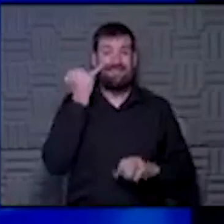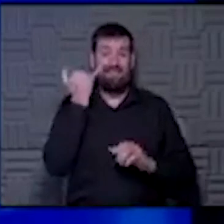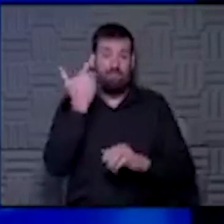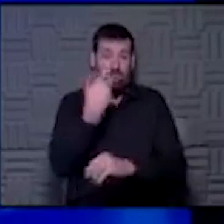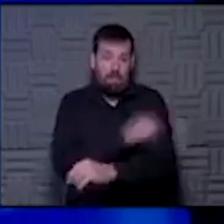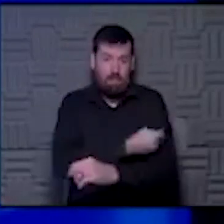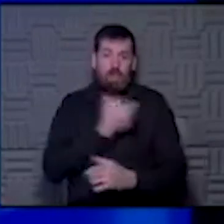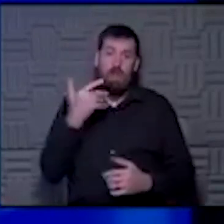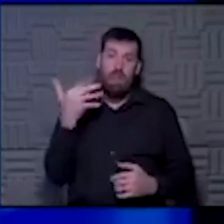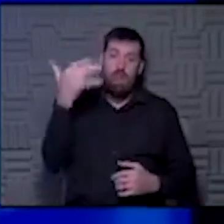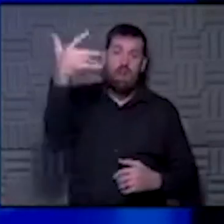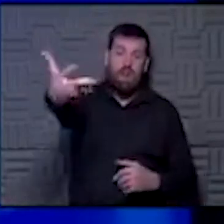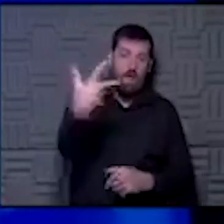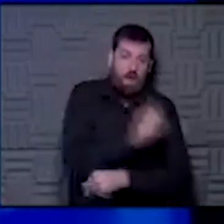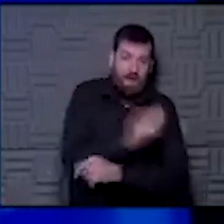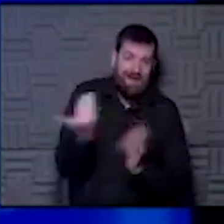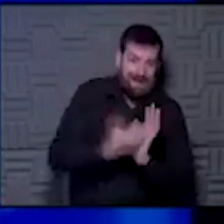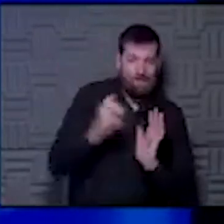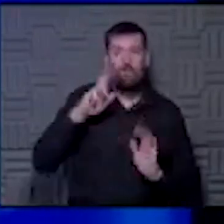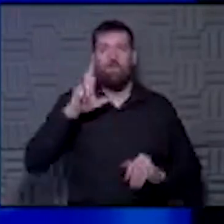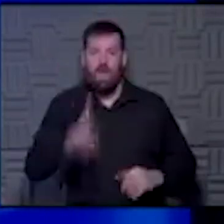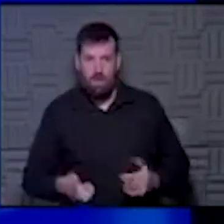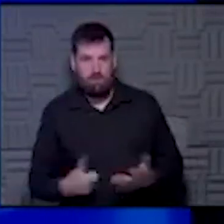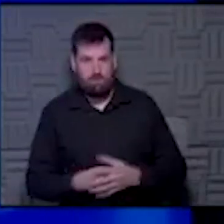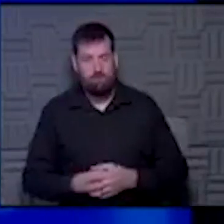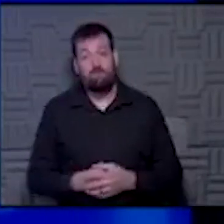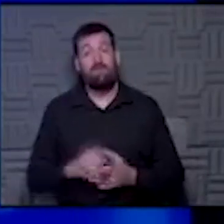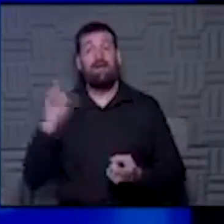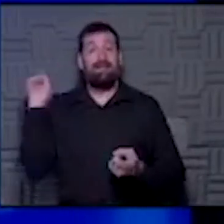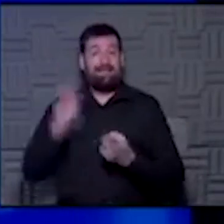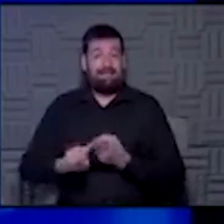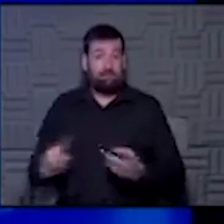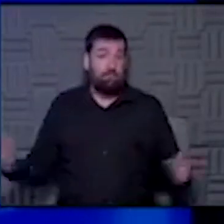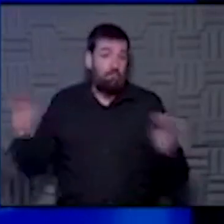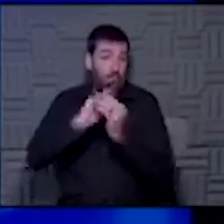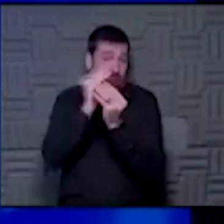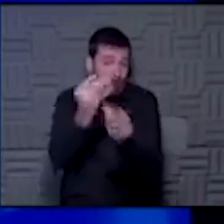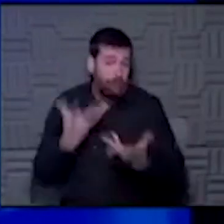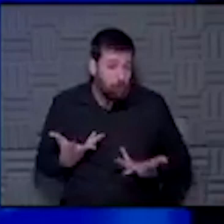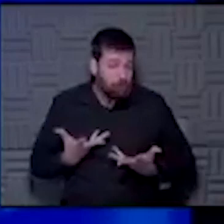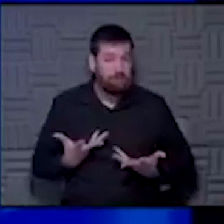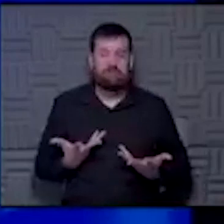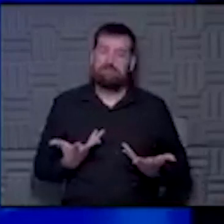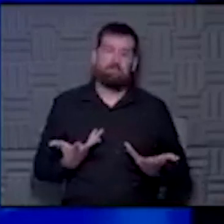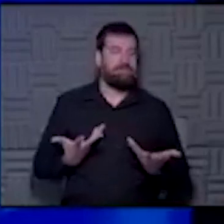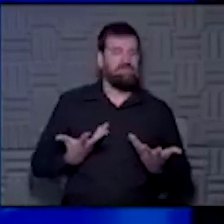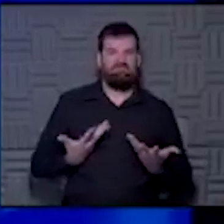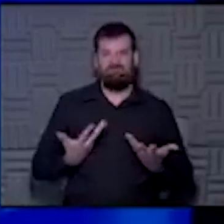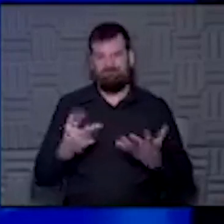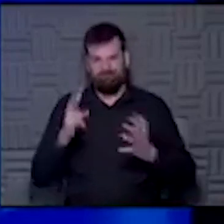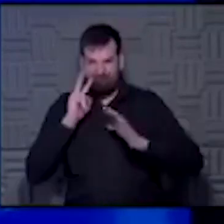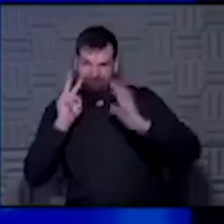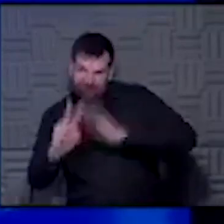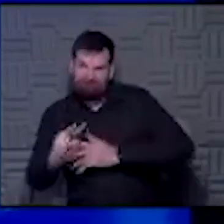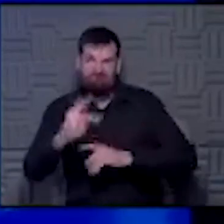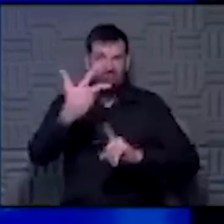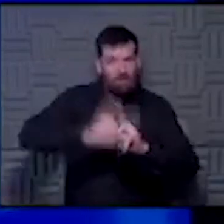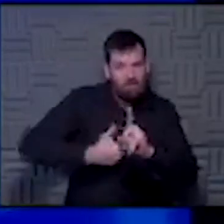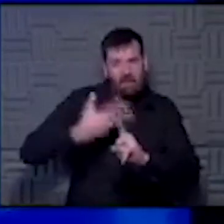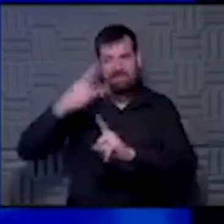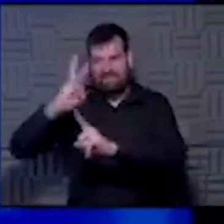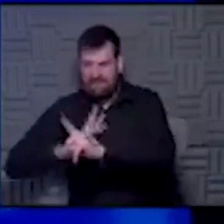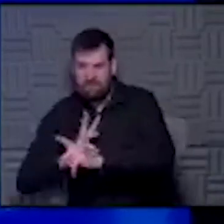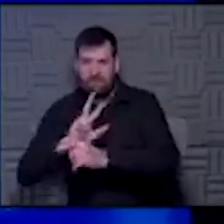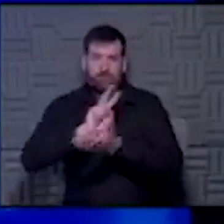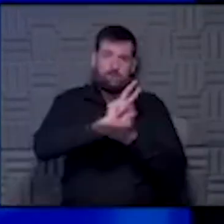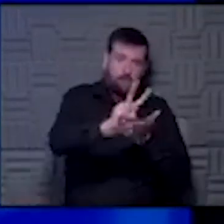them. And so until we know those things with more certainty, it's really hard to say it's going to be 3 months or 6 months or 2